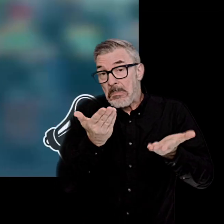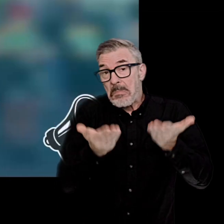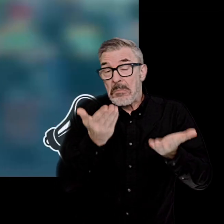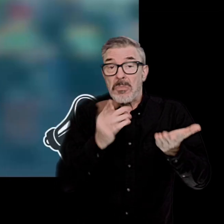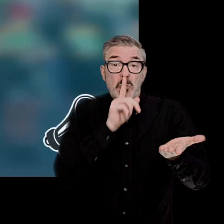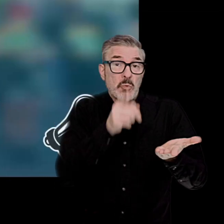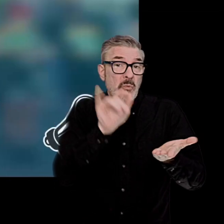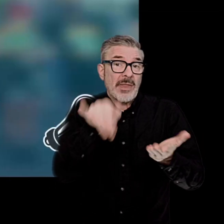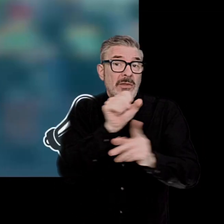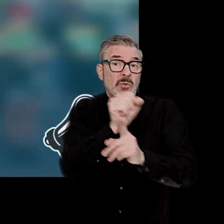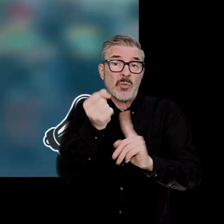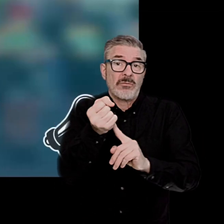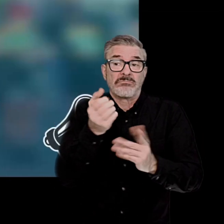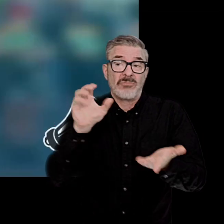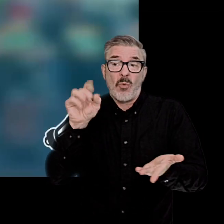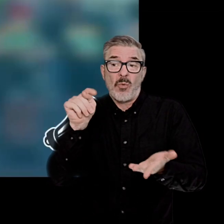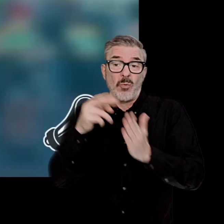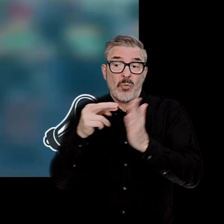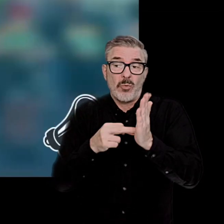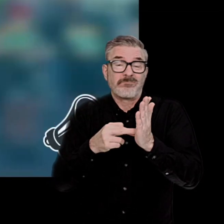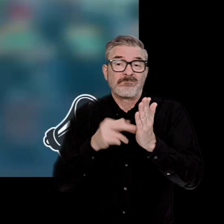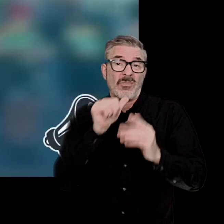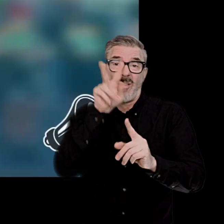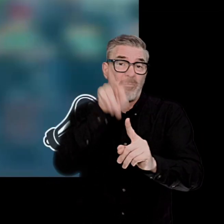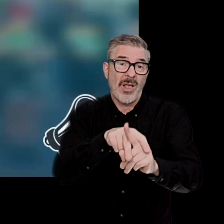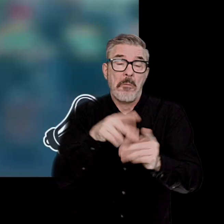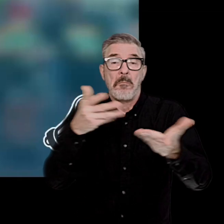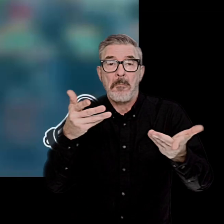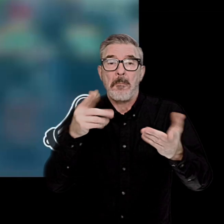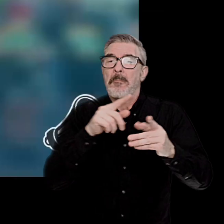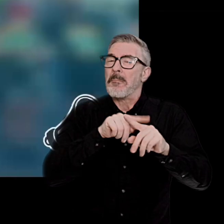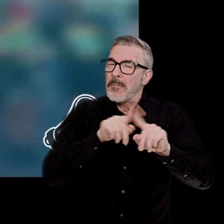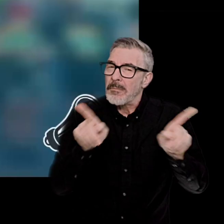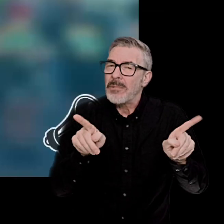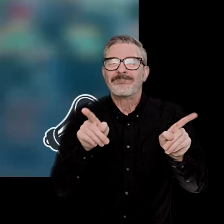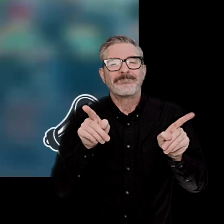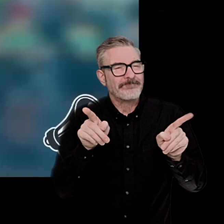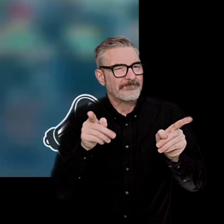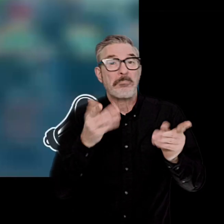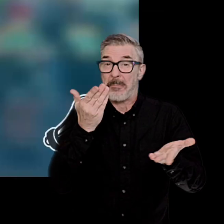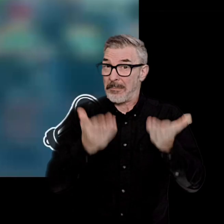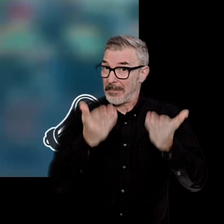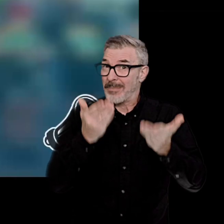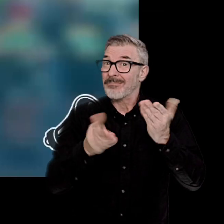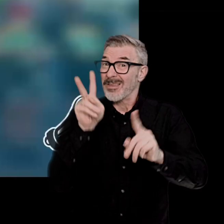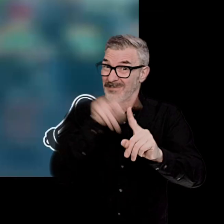if you are a contractor or a manager, overtime may not apply to you. However, there is a chance